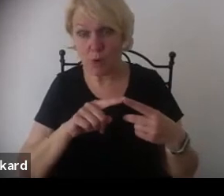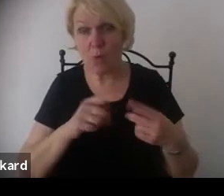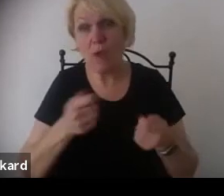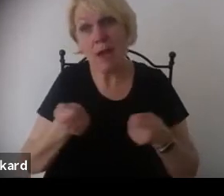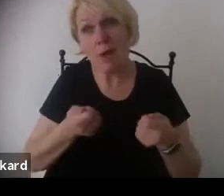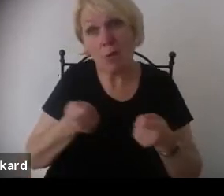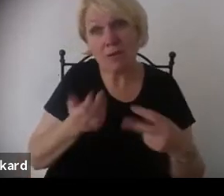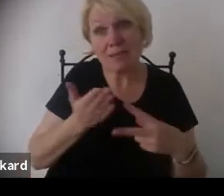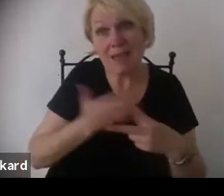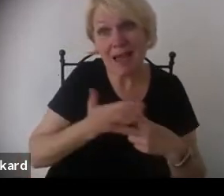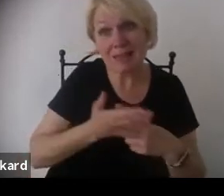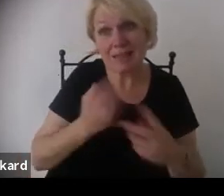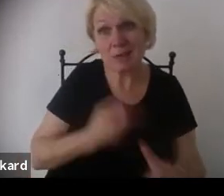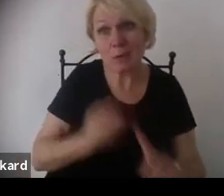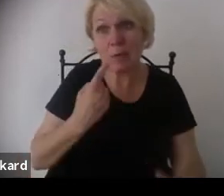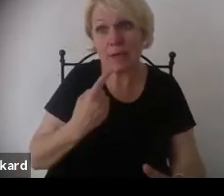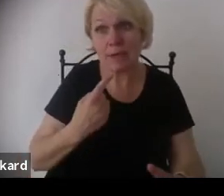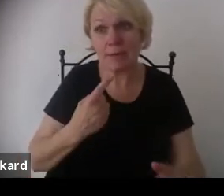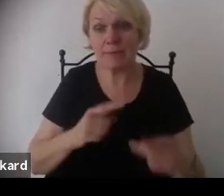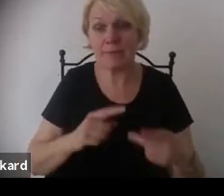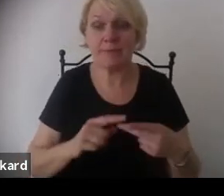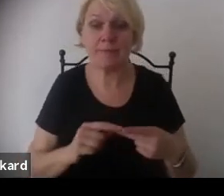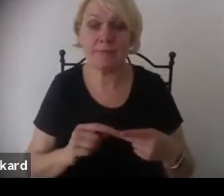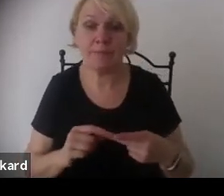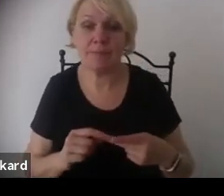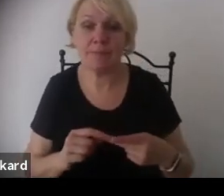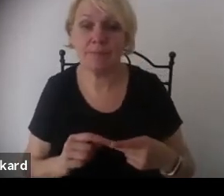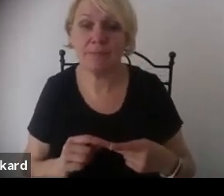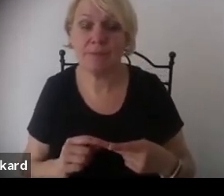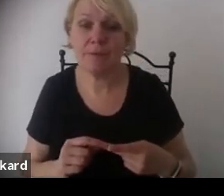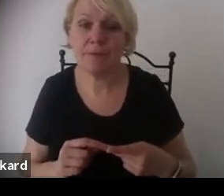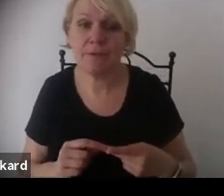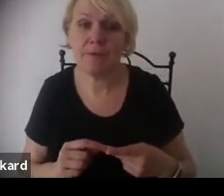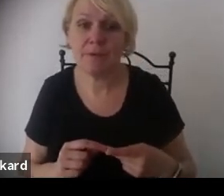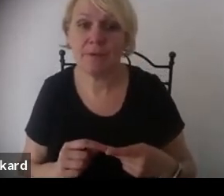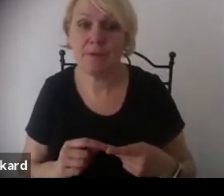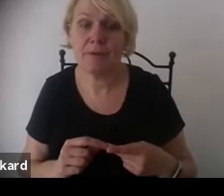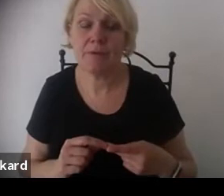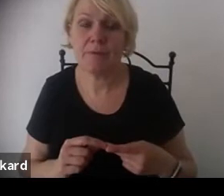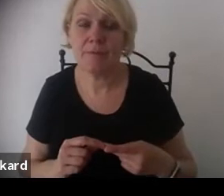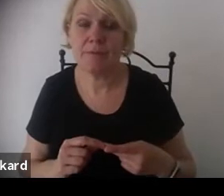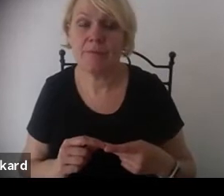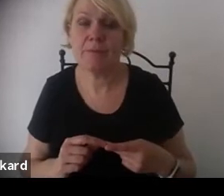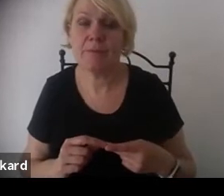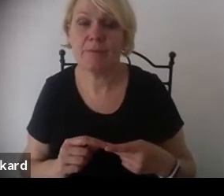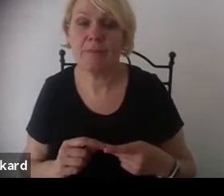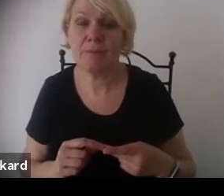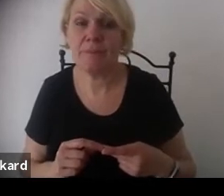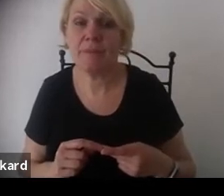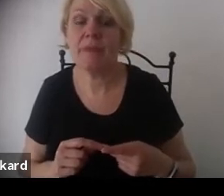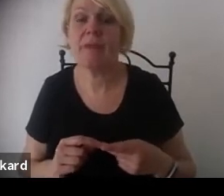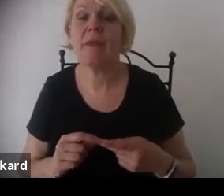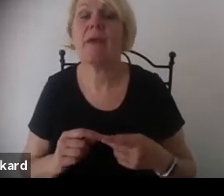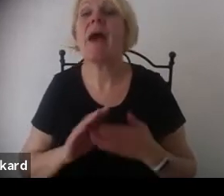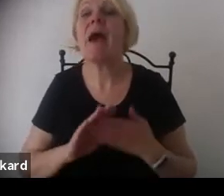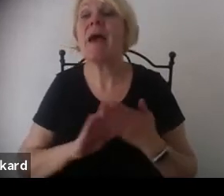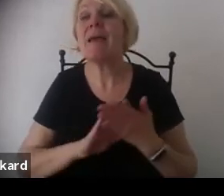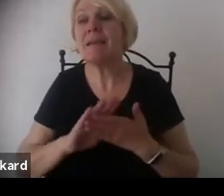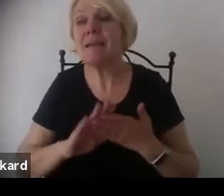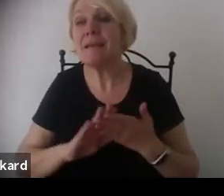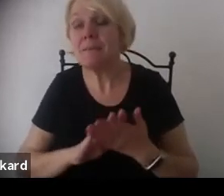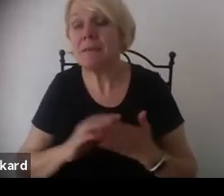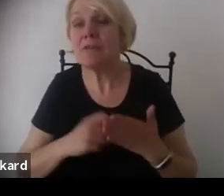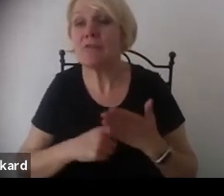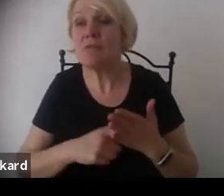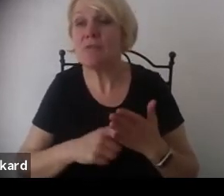services quickly and helps to make sure that people get referred to the right team, the right place.